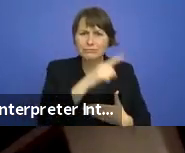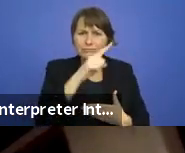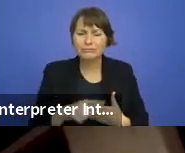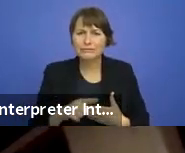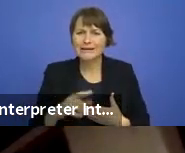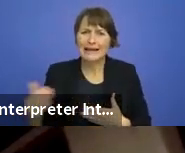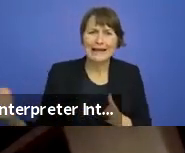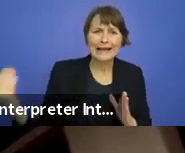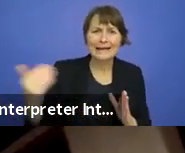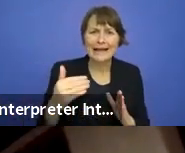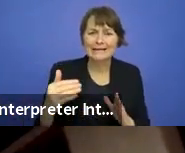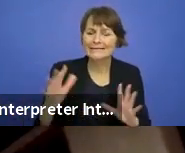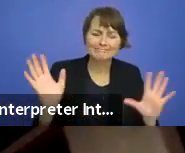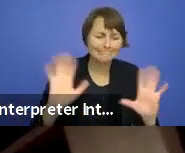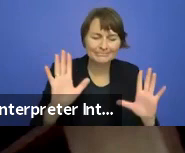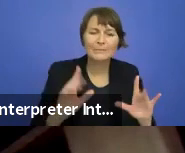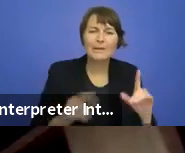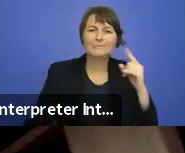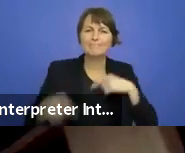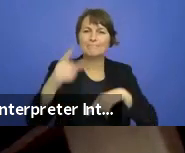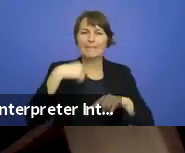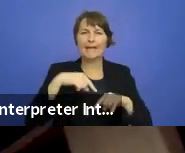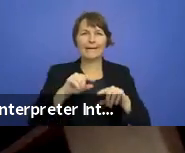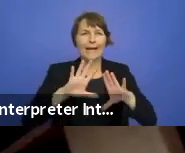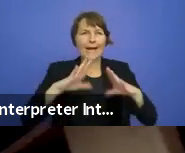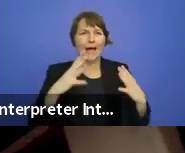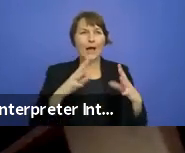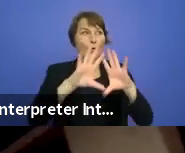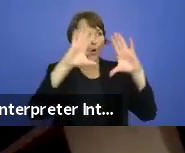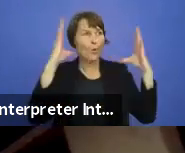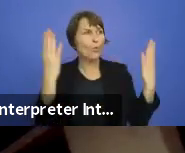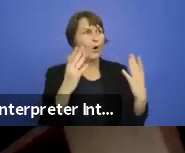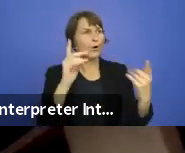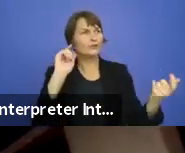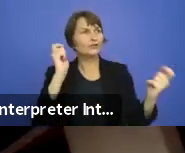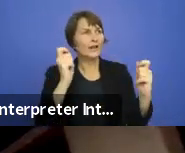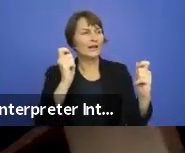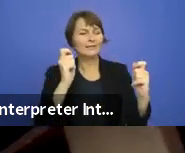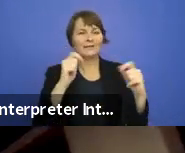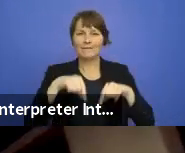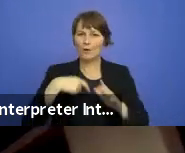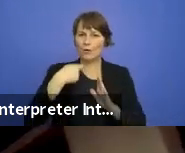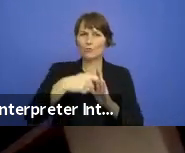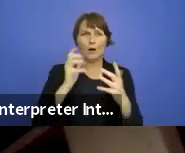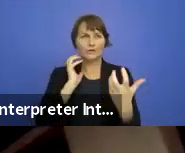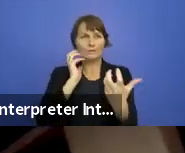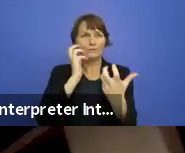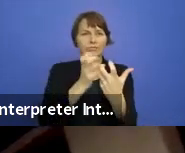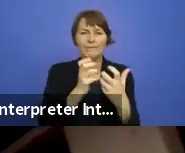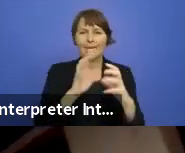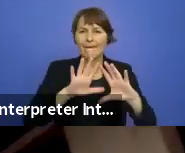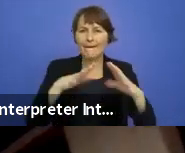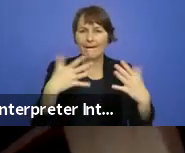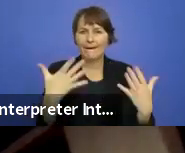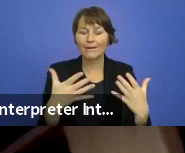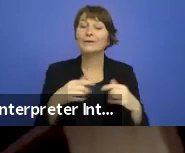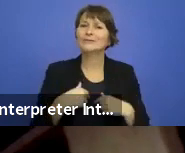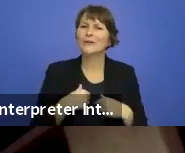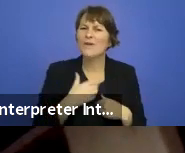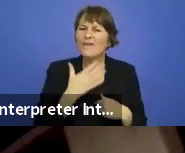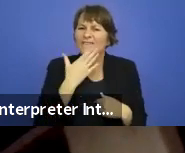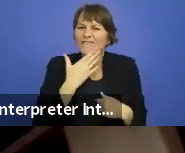determine if it still had a place in this new world. And when we did, Project Europa seemed almost prophetic.